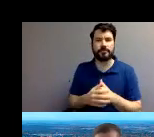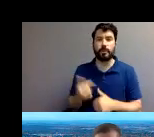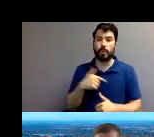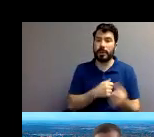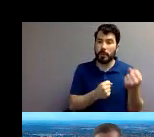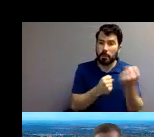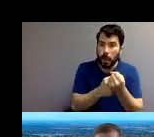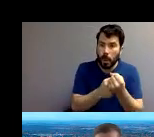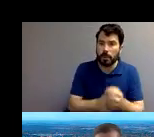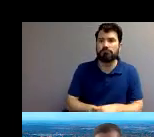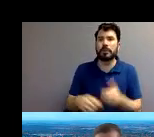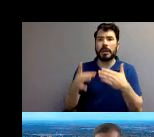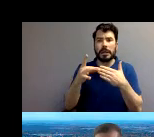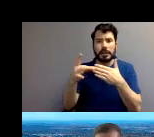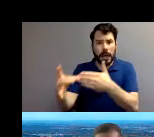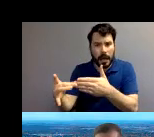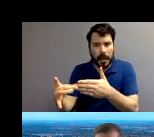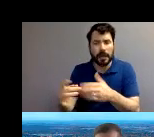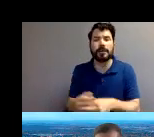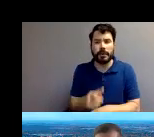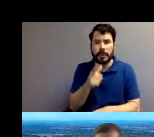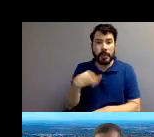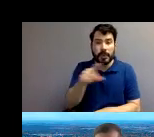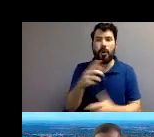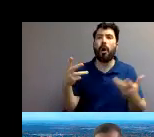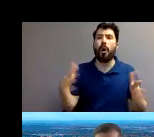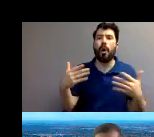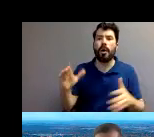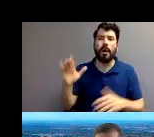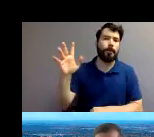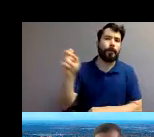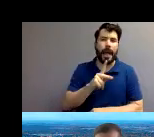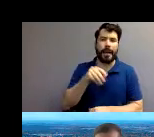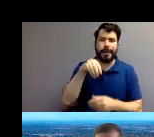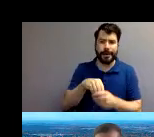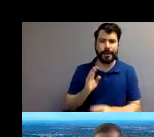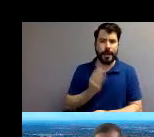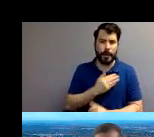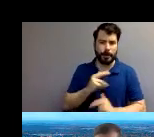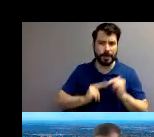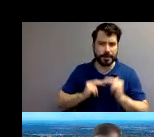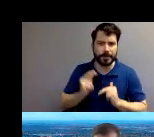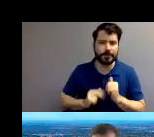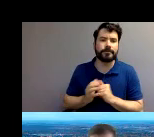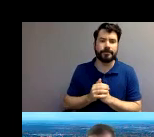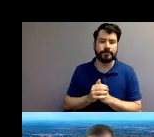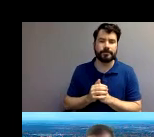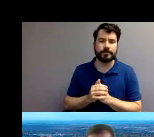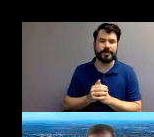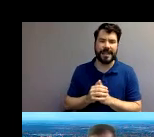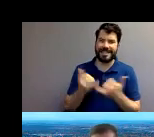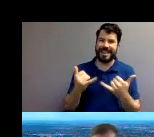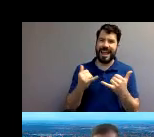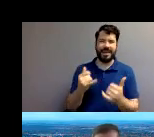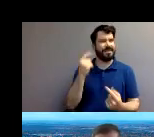those who will and have already returned to the workplace, and then start to focus on how we come back to